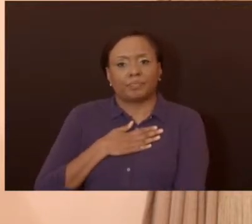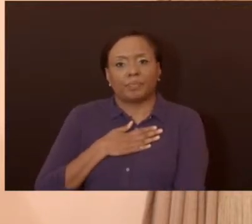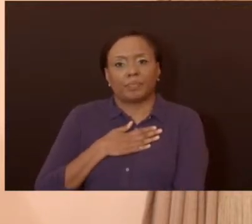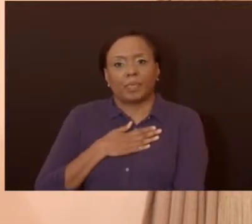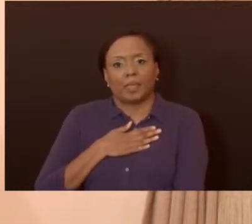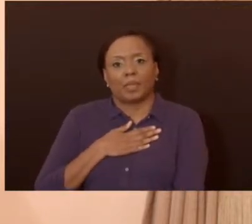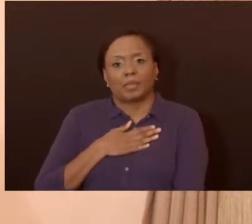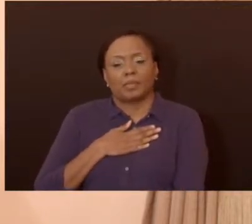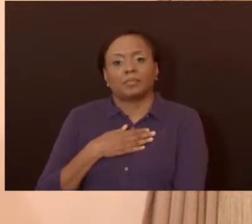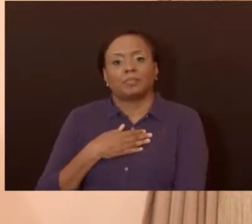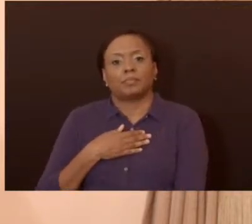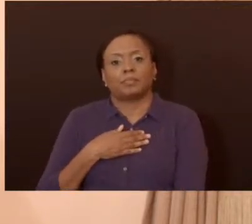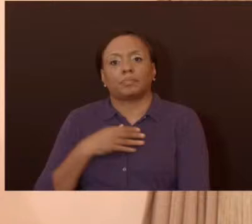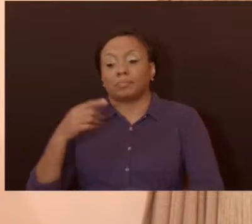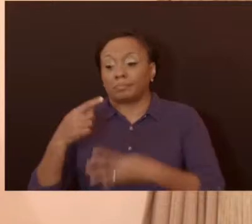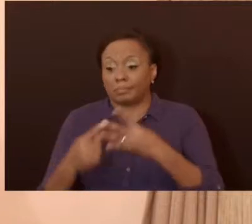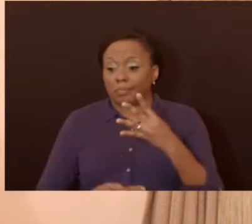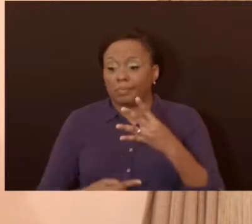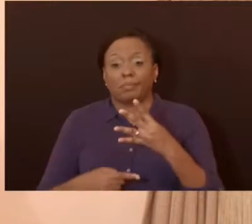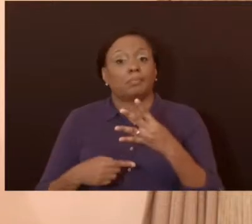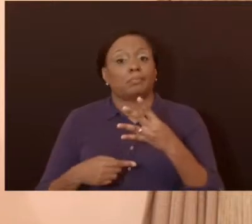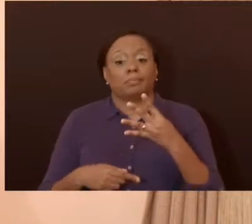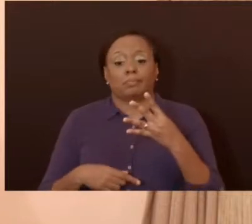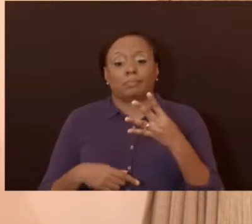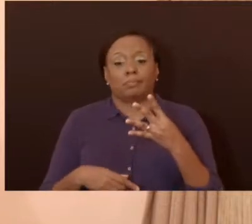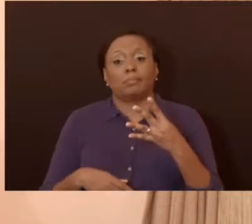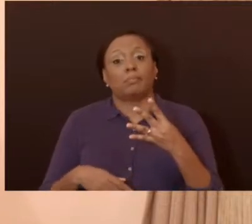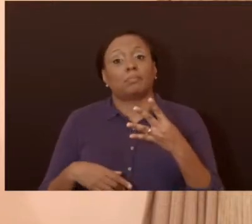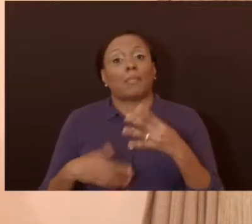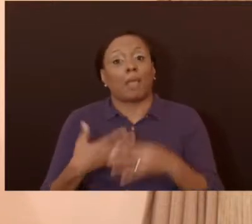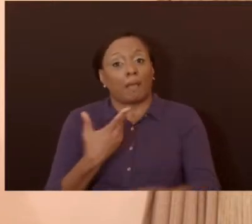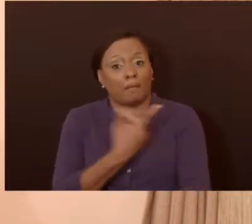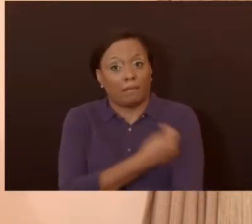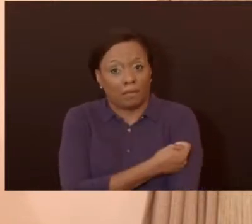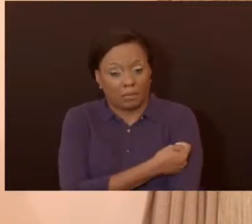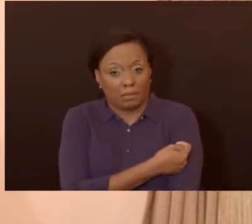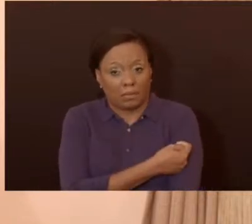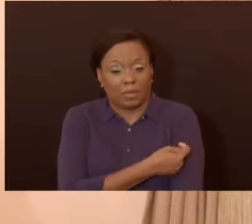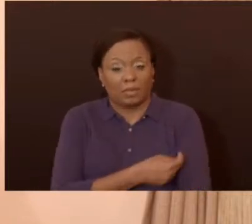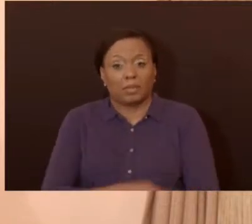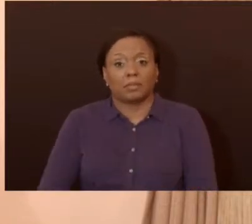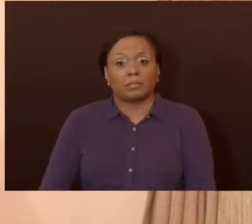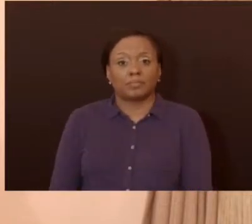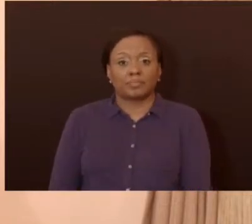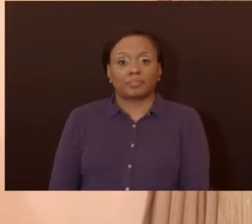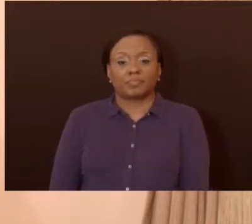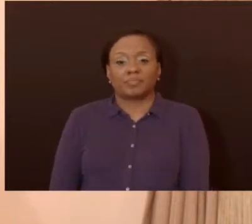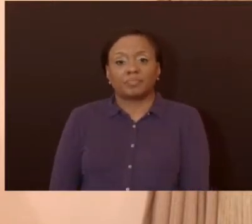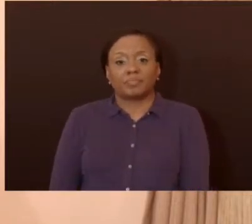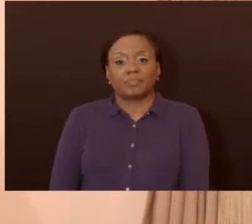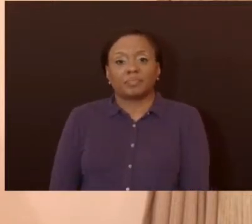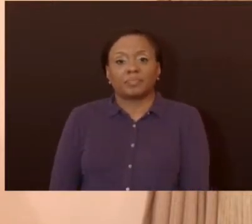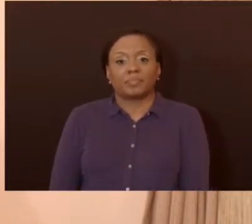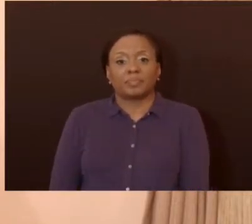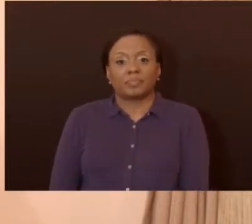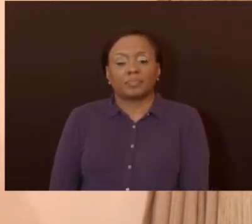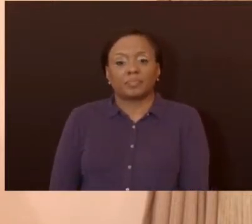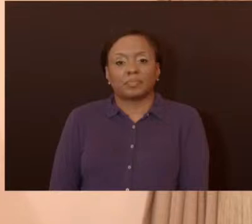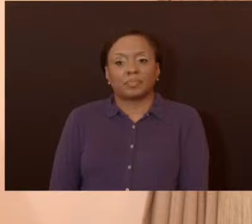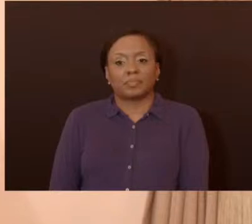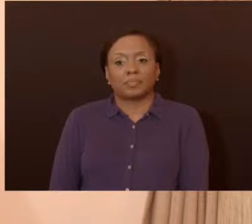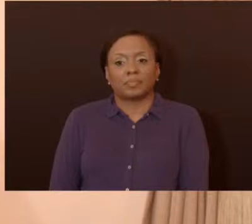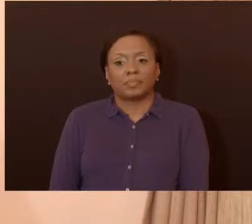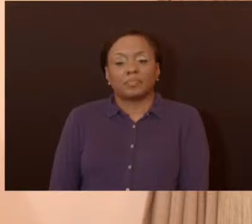layers. There are a number of concerns, and as I said, you would realize that the